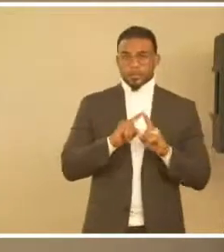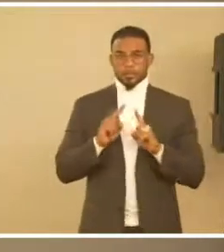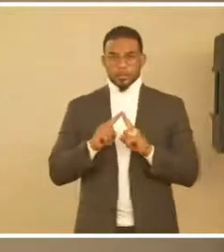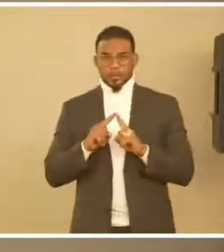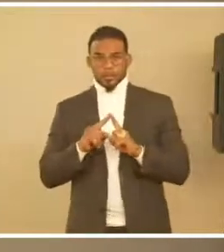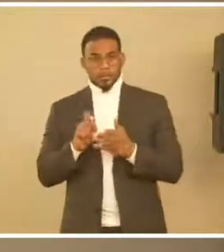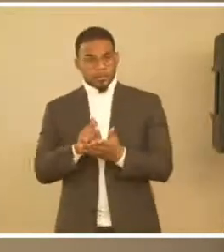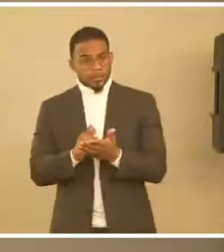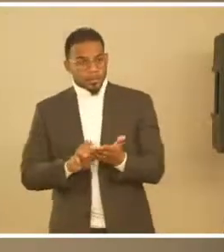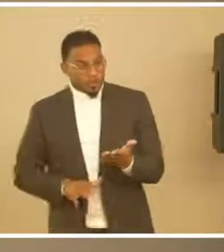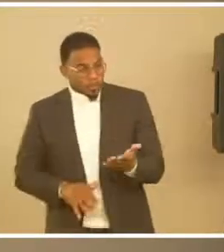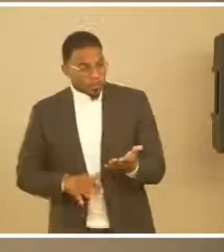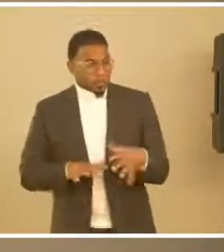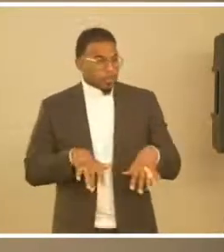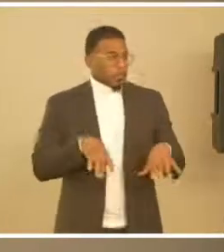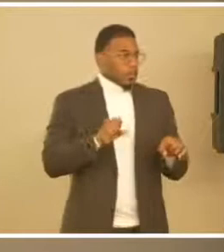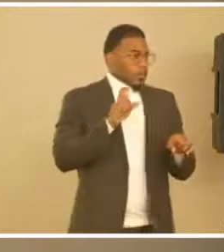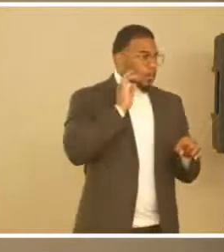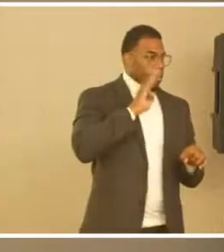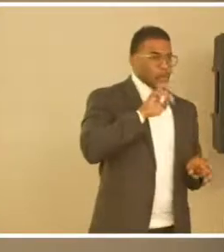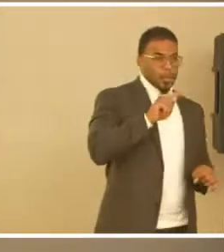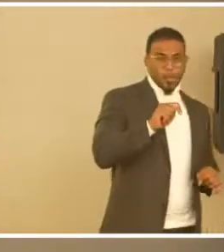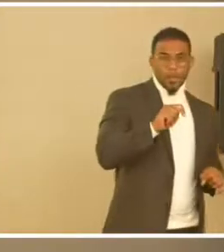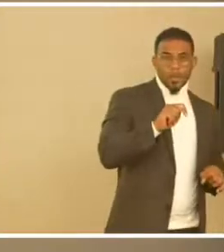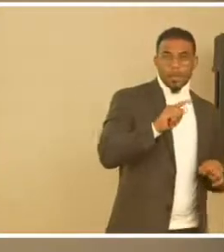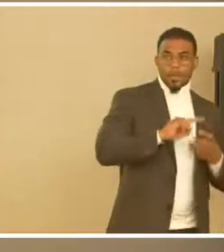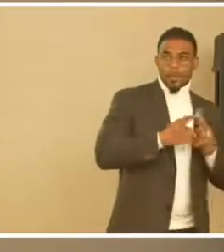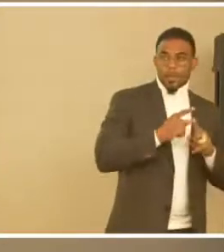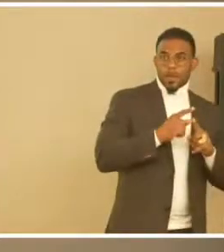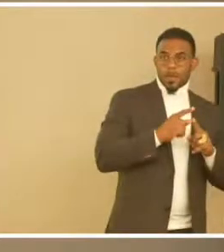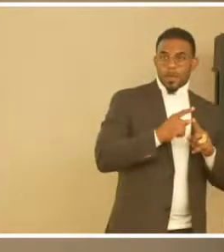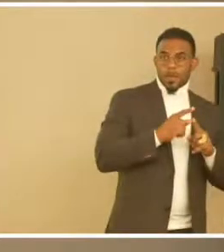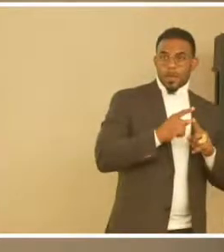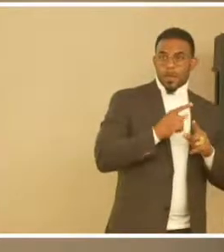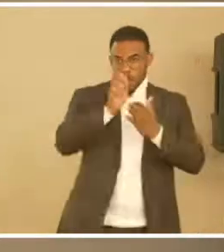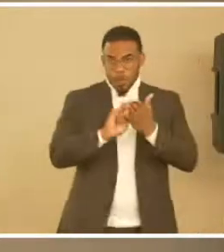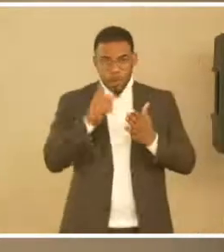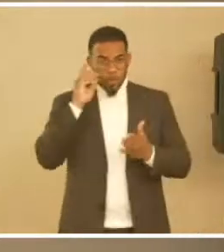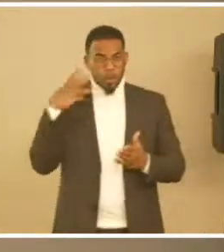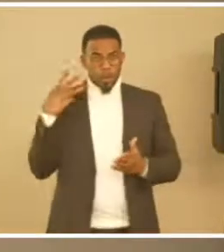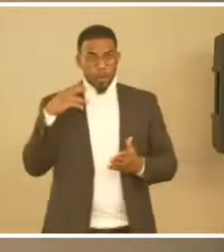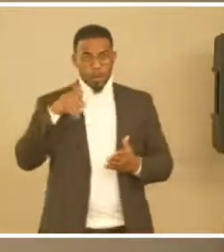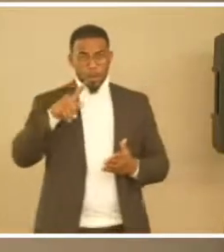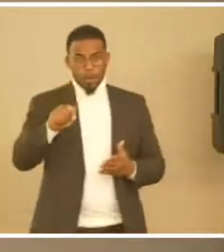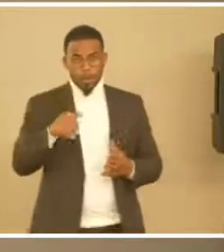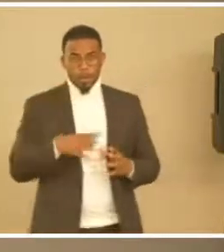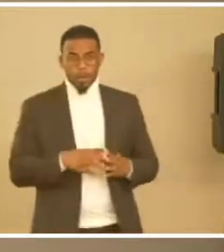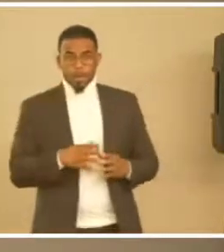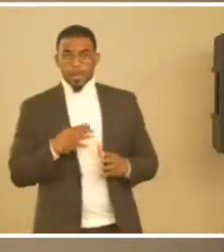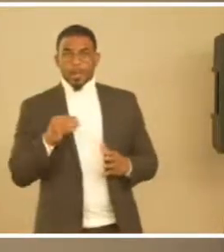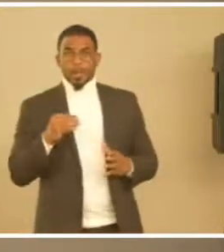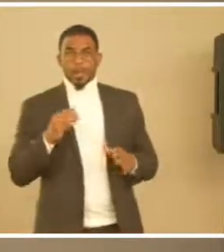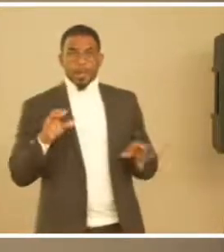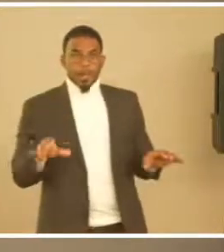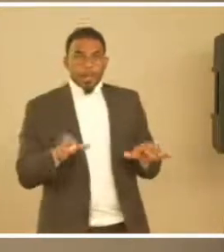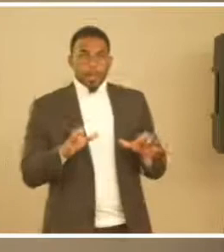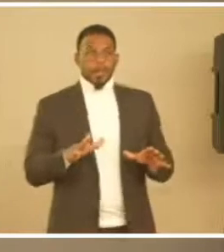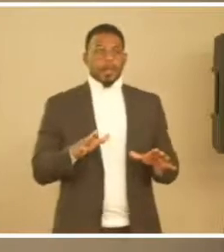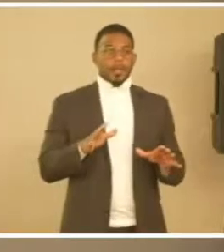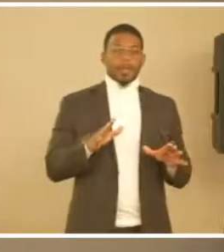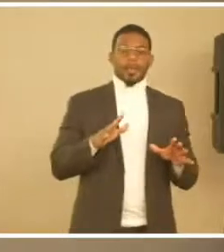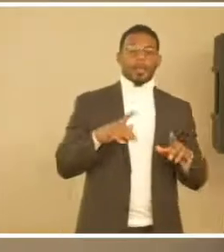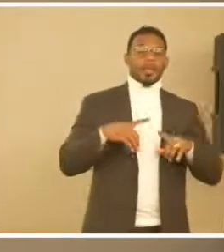also an author, host of BET France, a global opinion writer for The Washington Post, and an activist